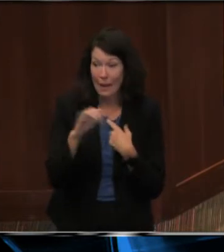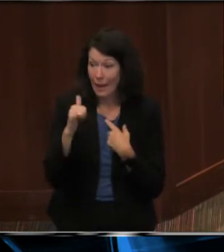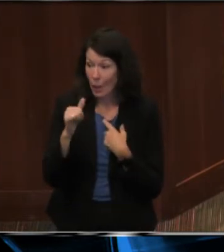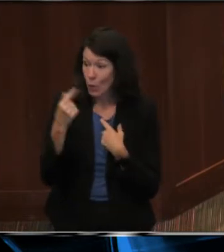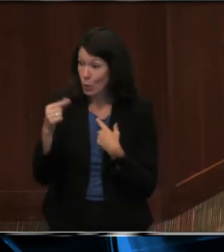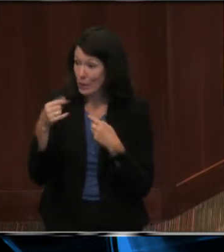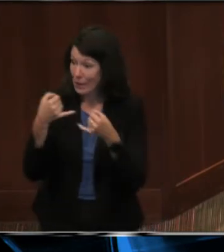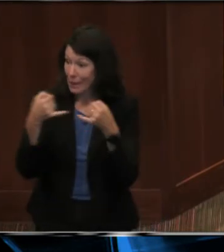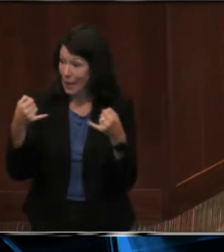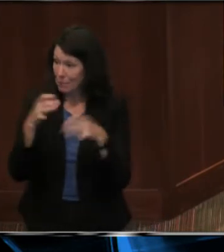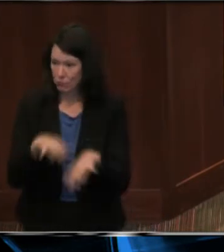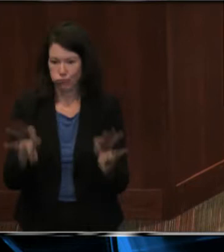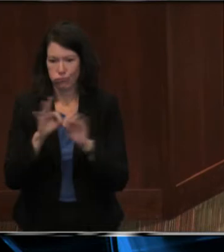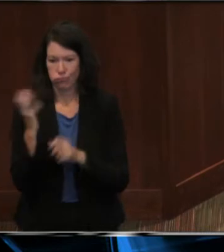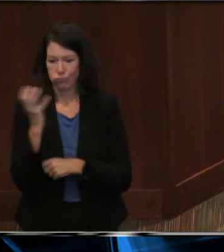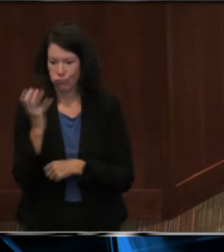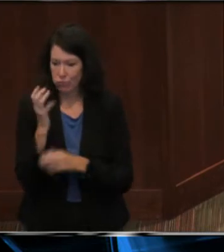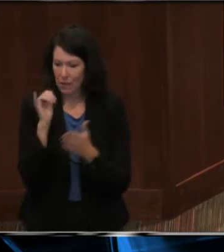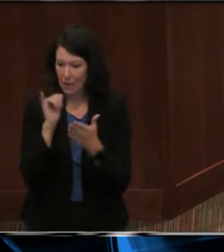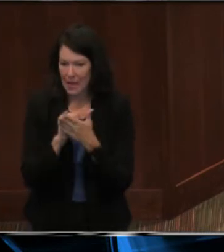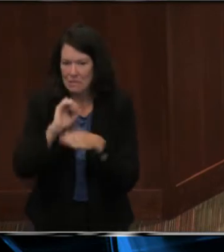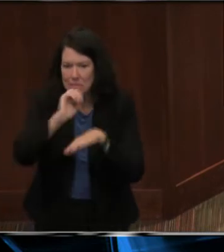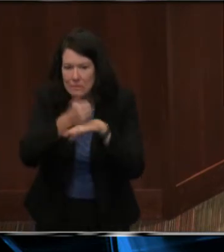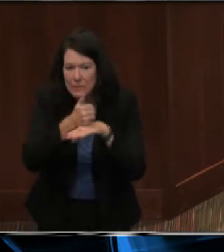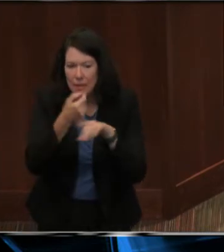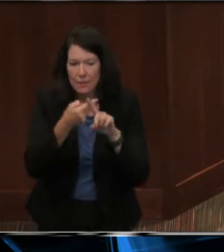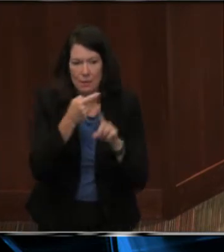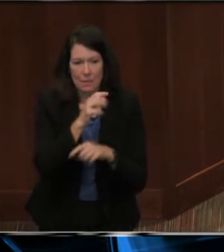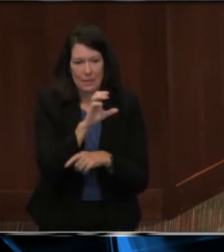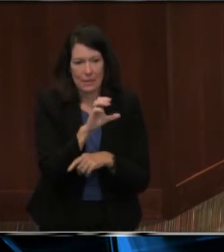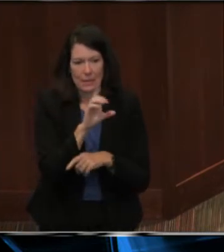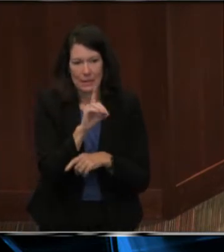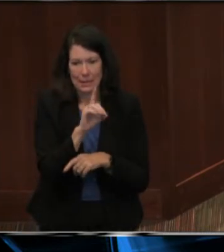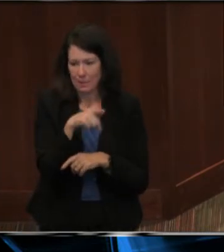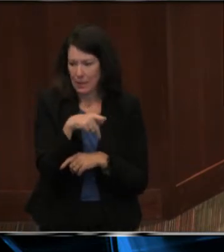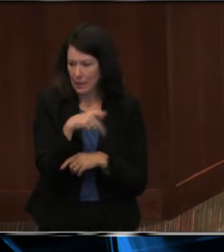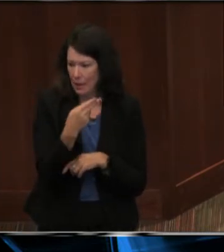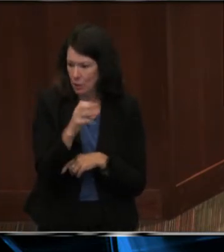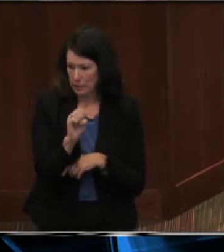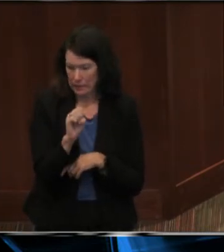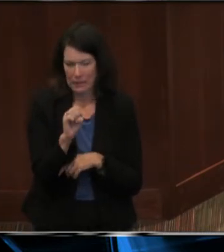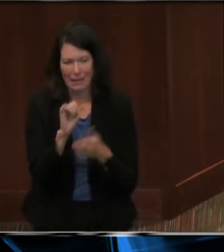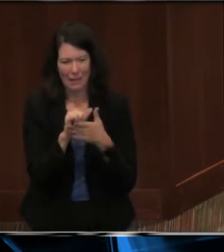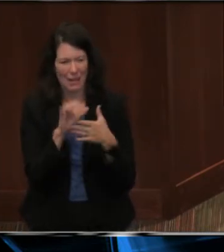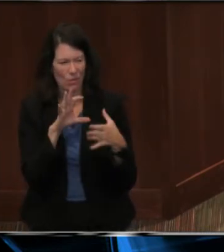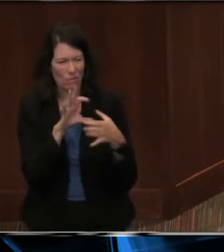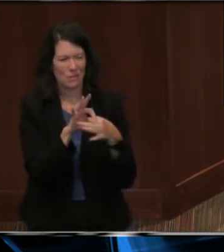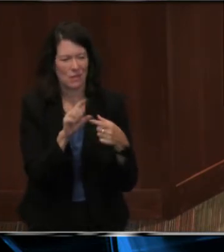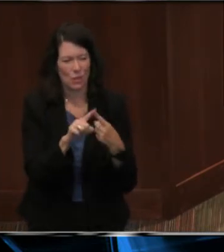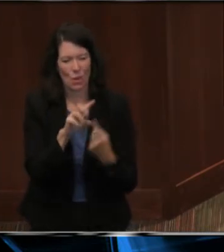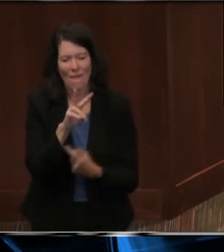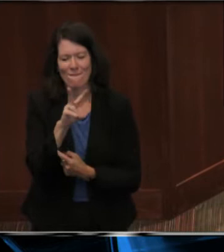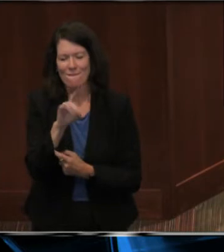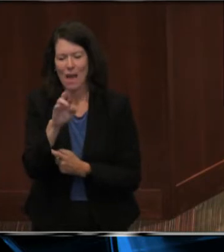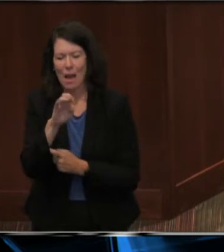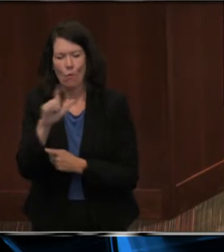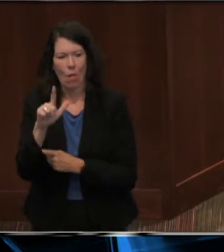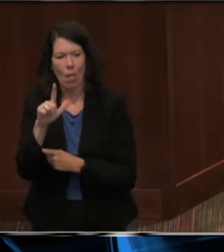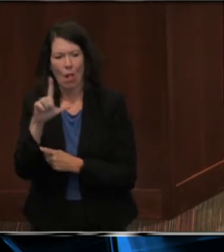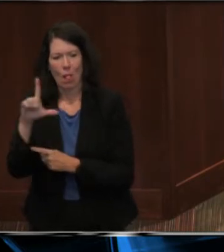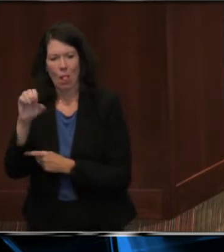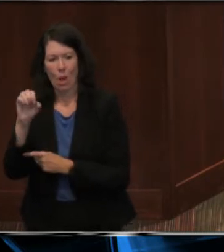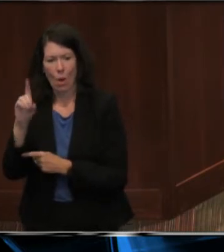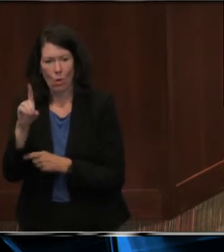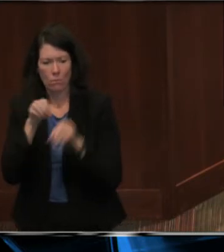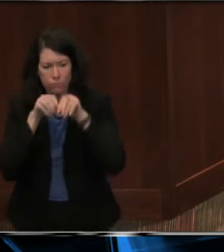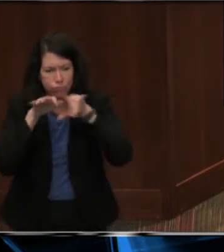lines that you will see on it. These have been set from CDPHE, and they have to do with viral load into the community and what we would expect